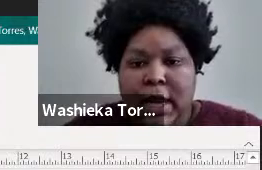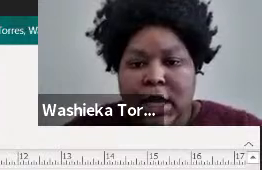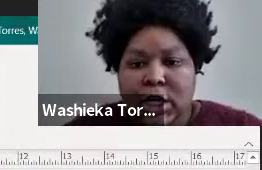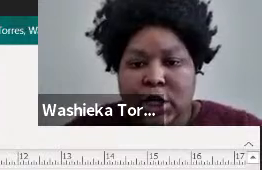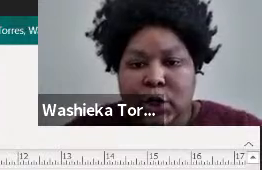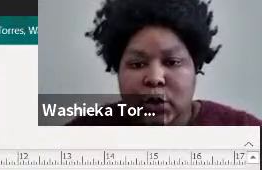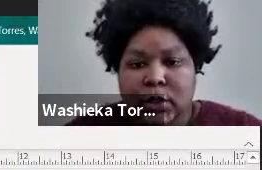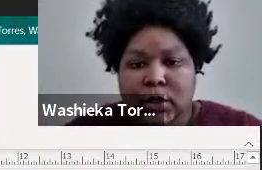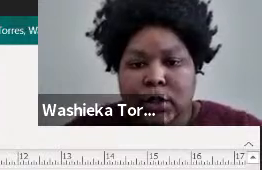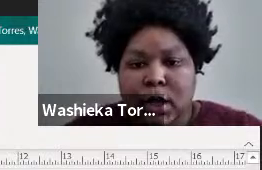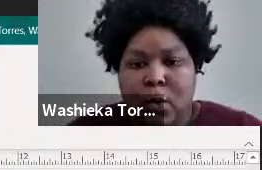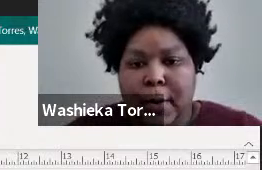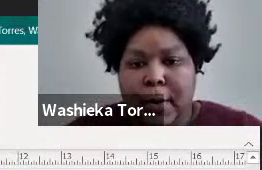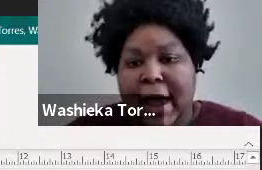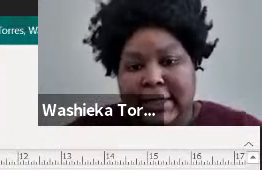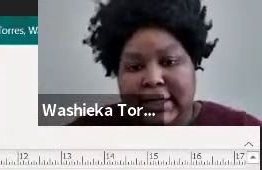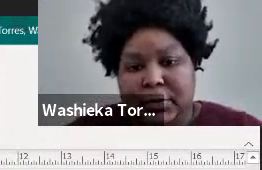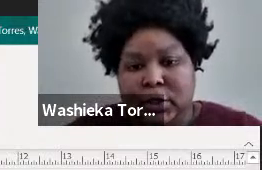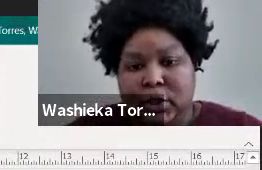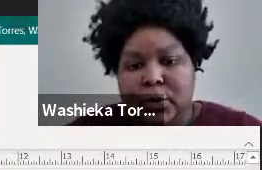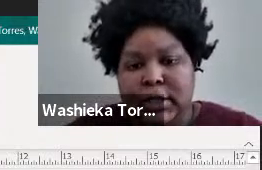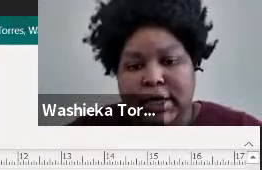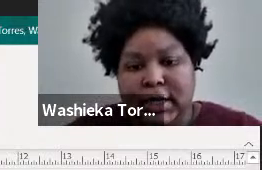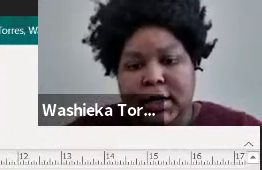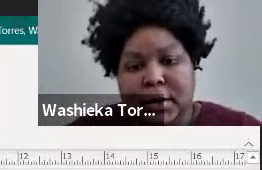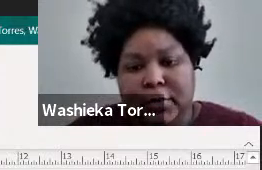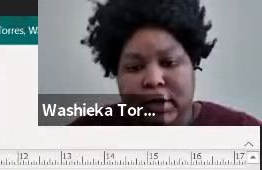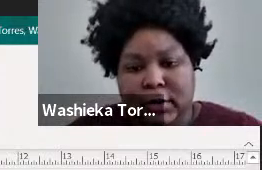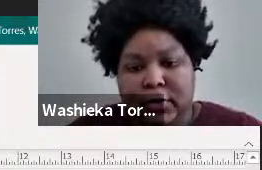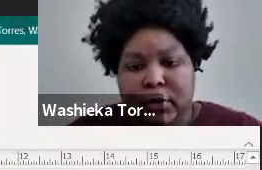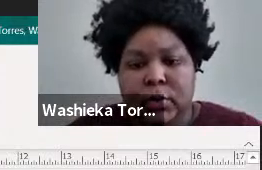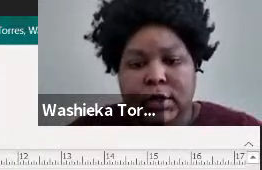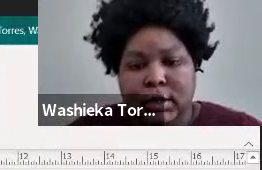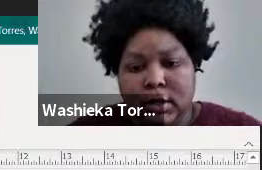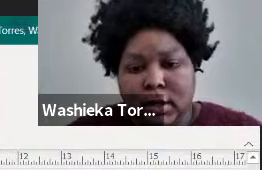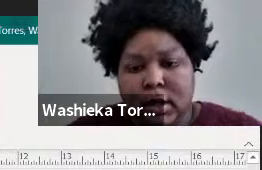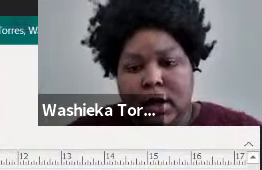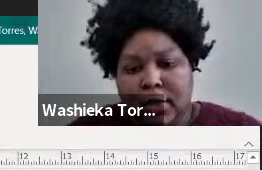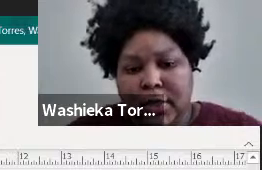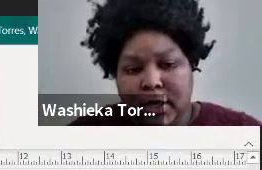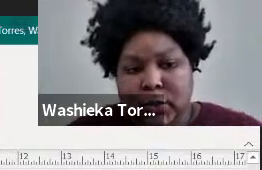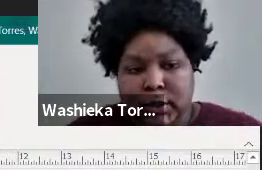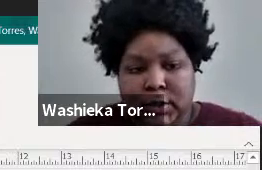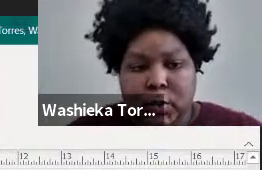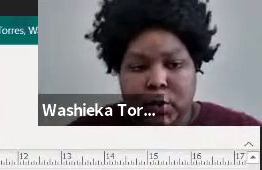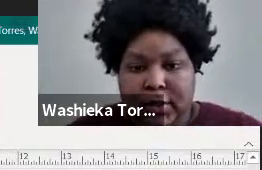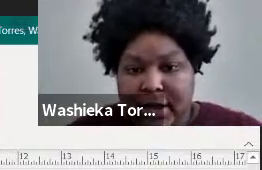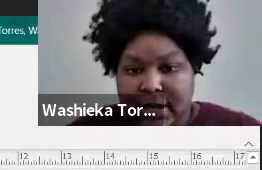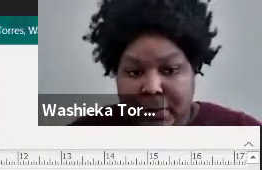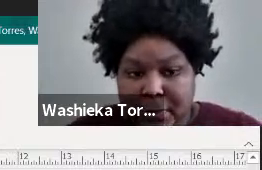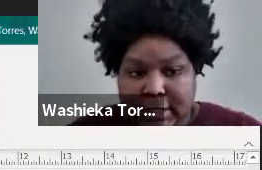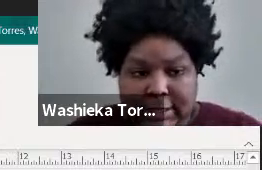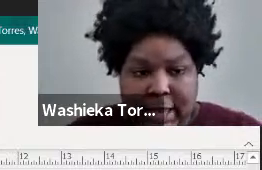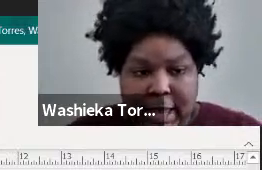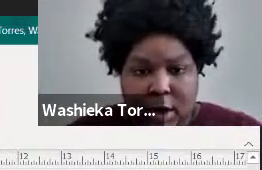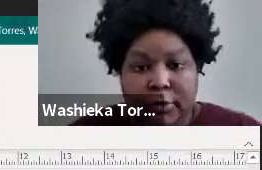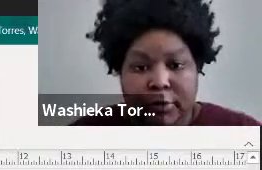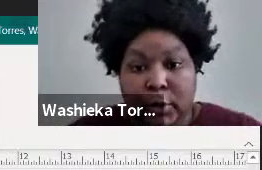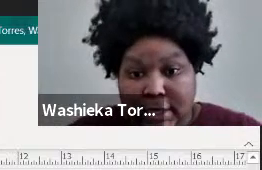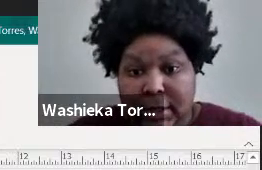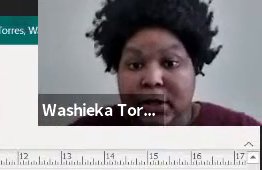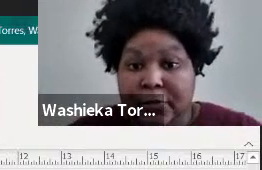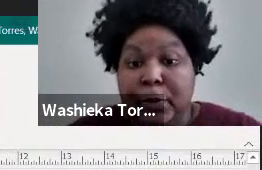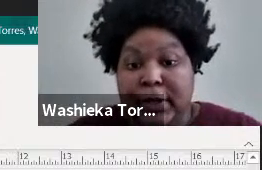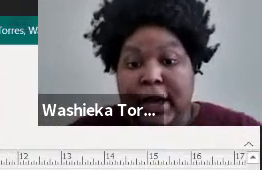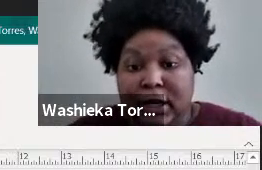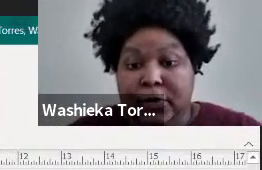So the main issues impacting disabled consumers, I did a number of interviews, and this was one of the things that people had said, or a